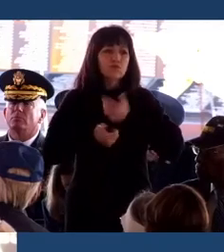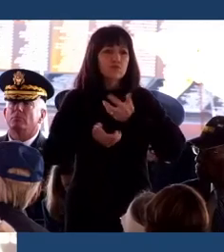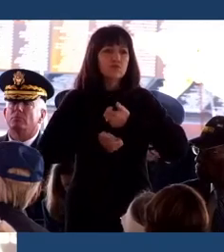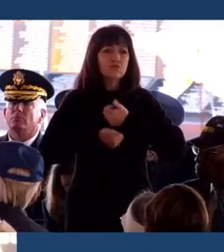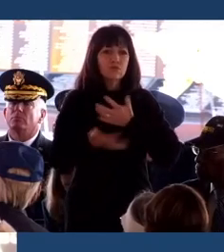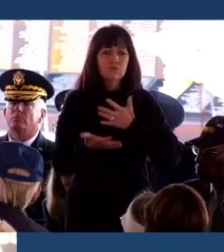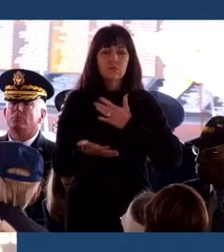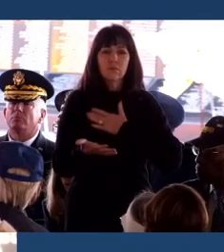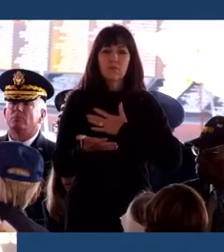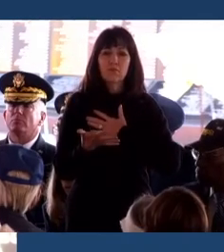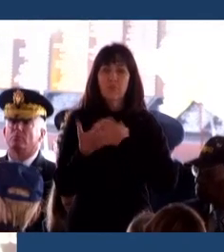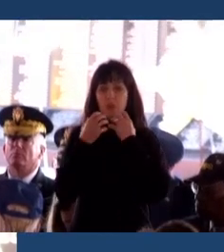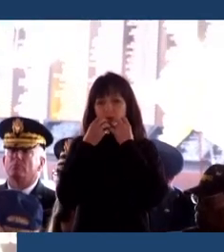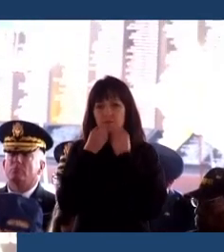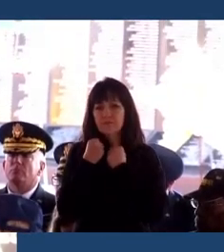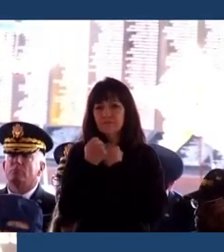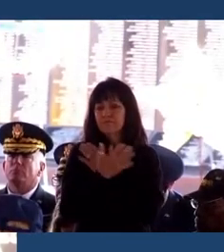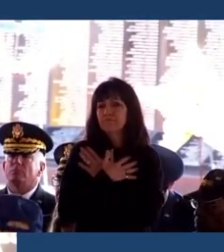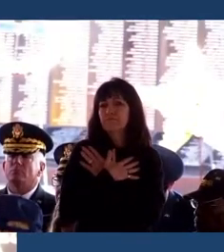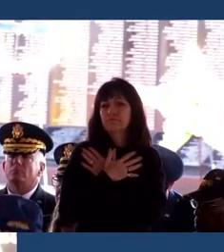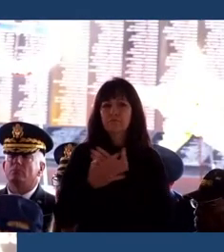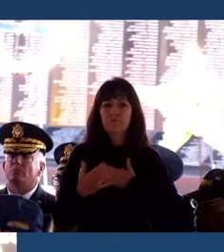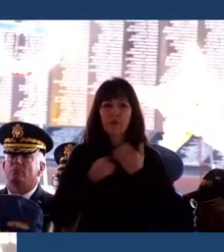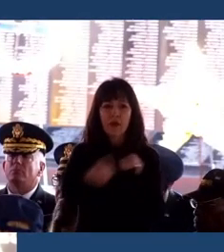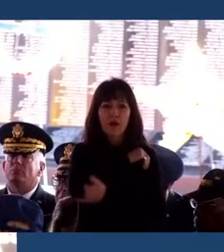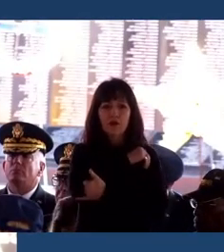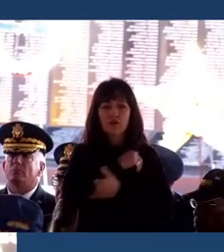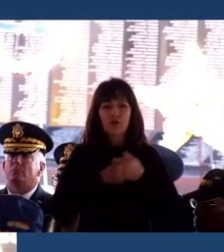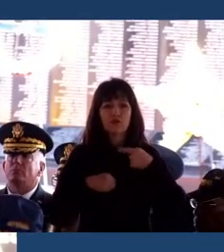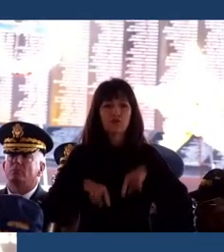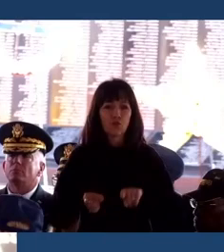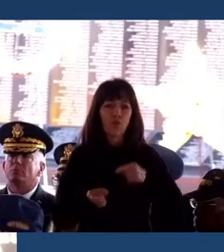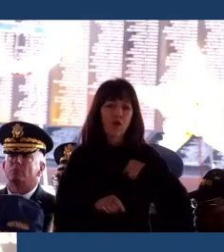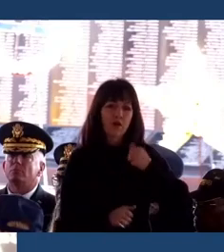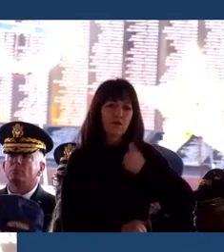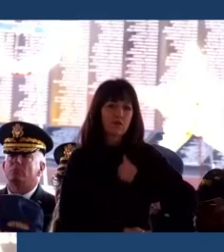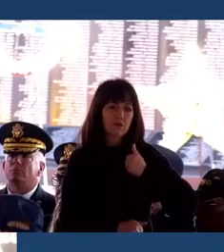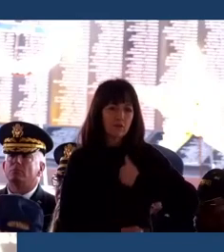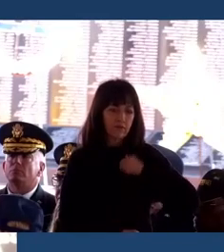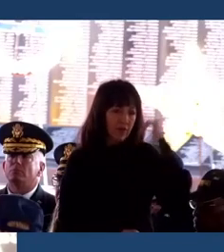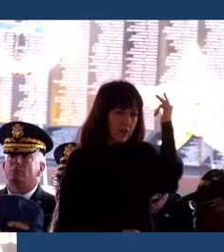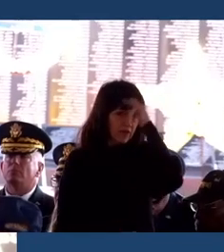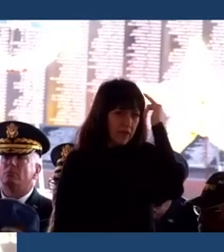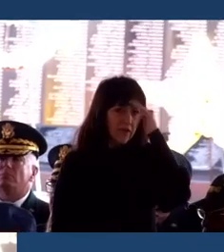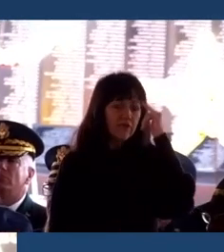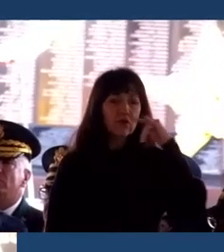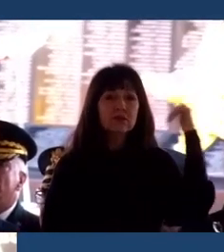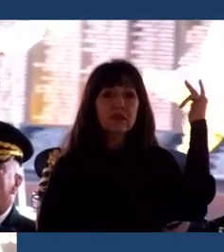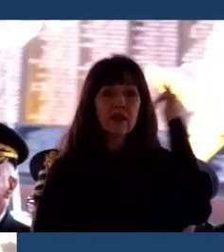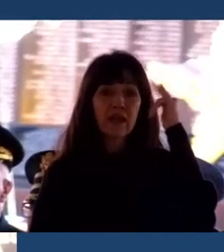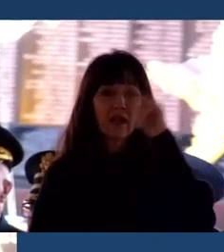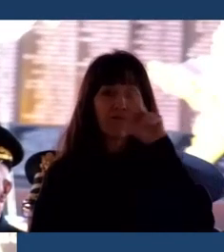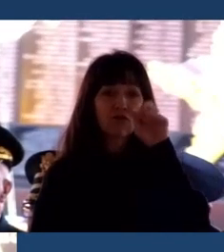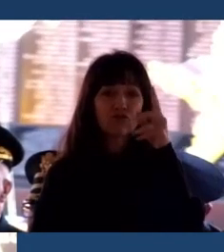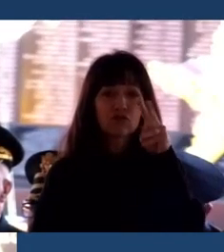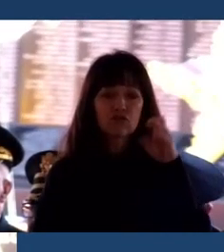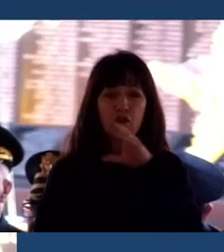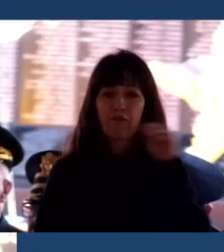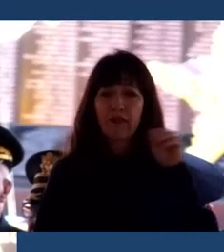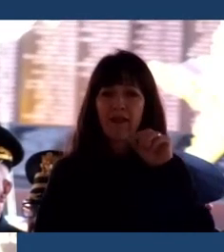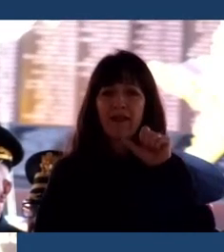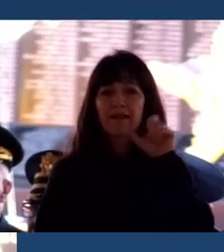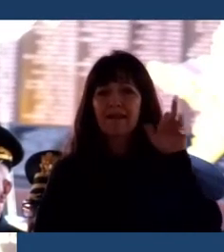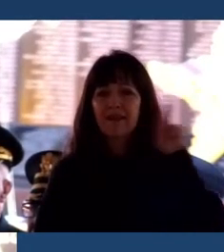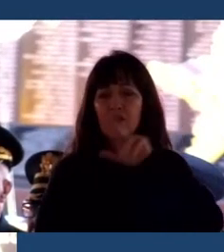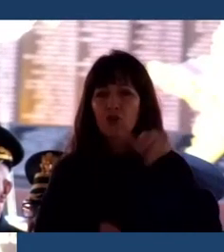of my experience while serving active duty in the Air Force, Air Force Reserve, and Air National Guard. I had